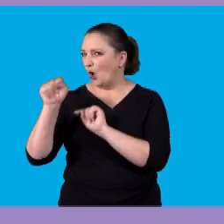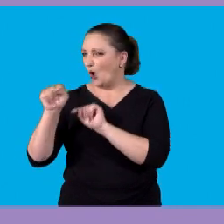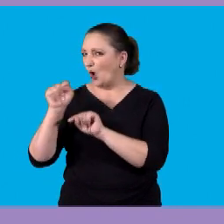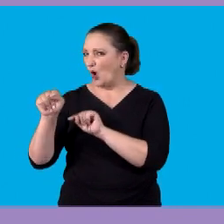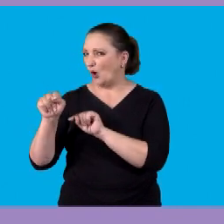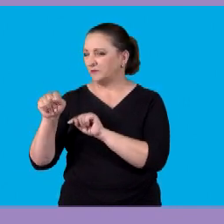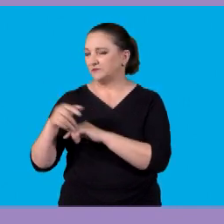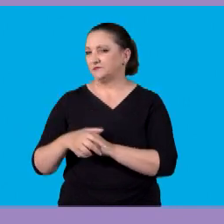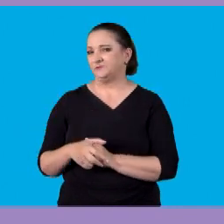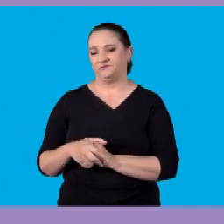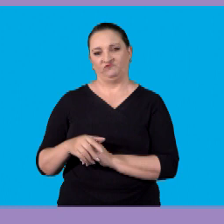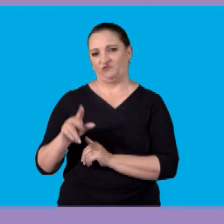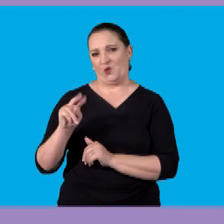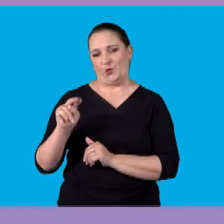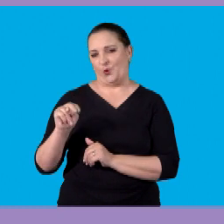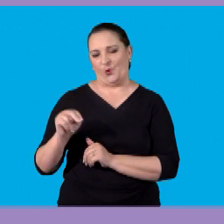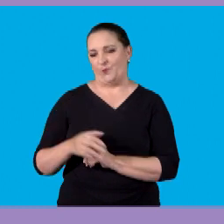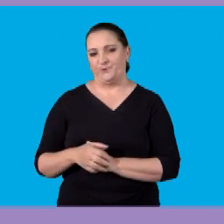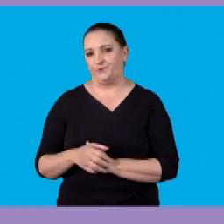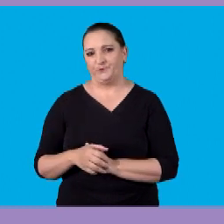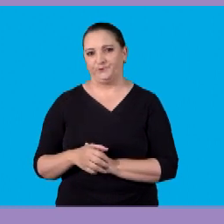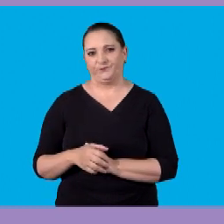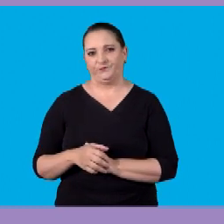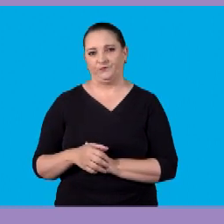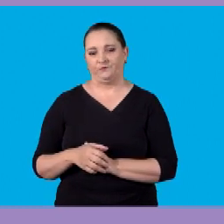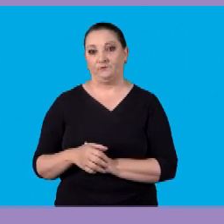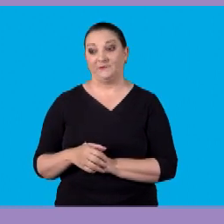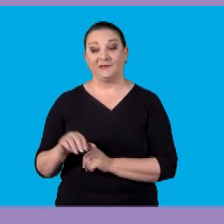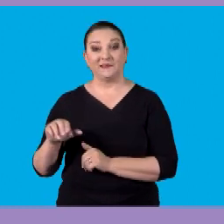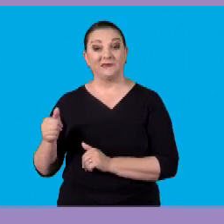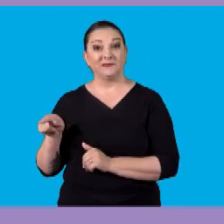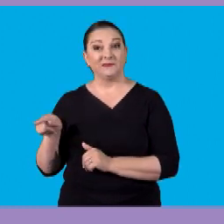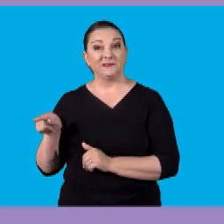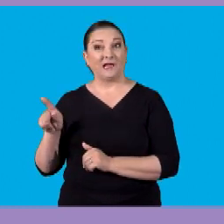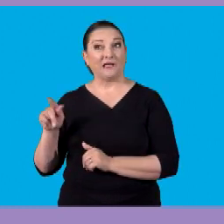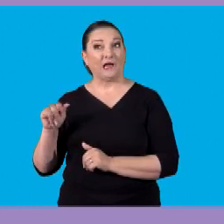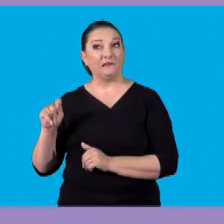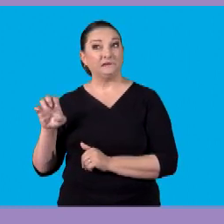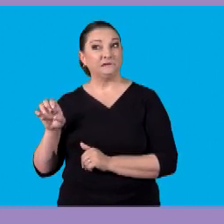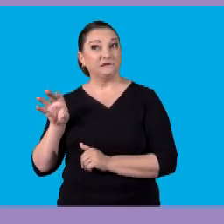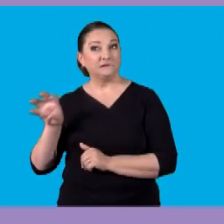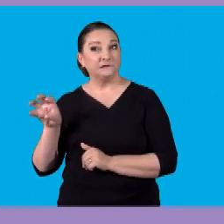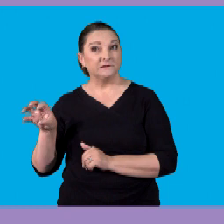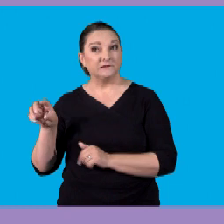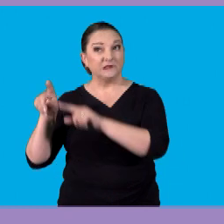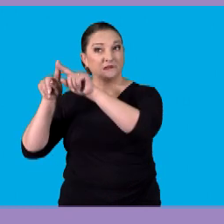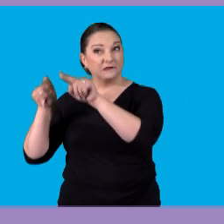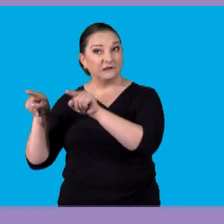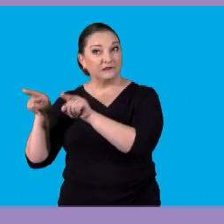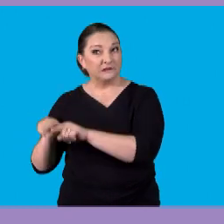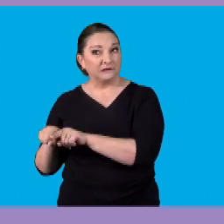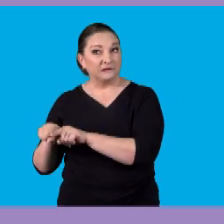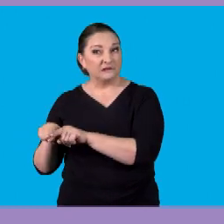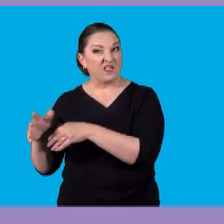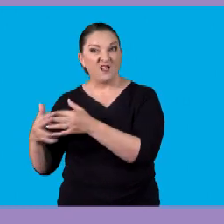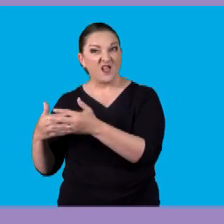equal? The answer there would be no, it does not. And then what about a kite? Does a